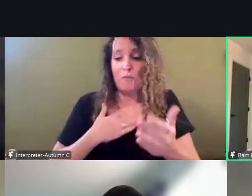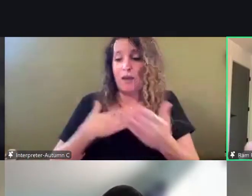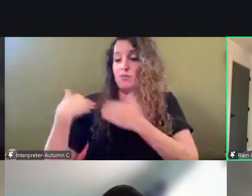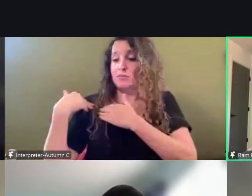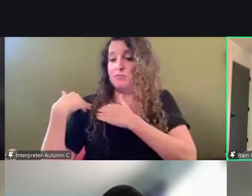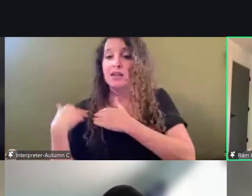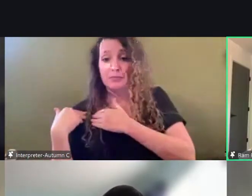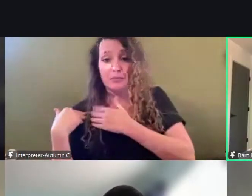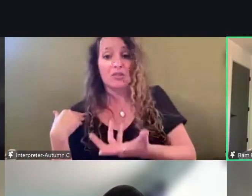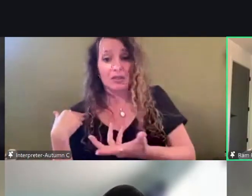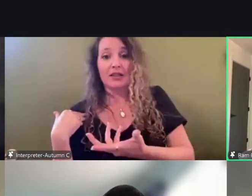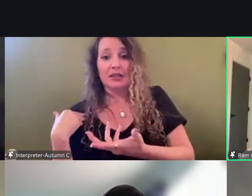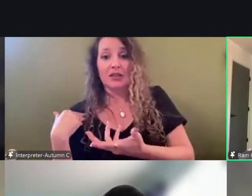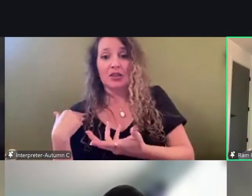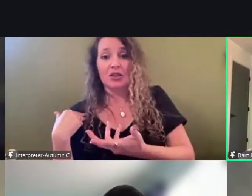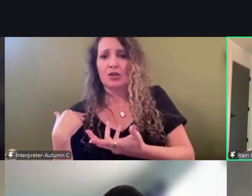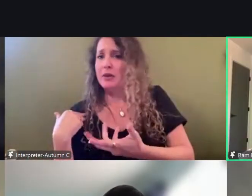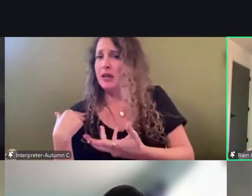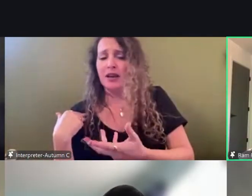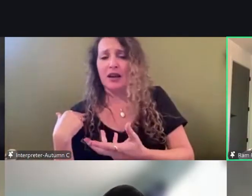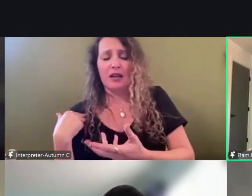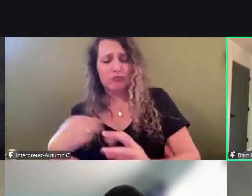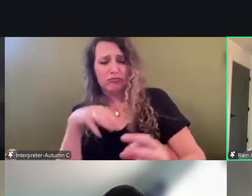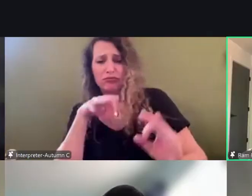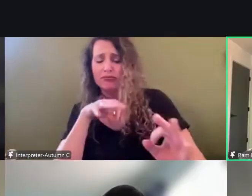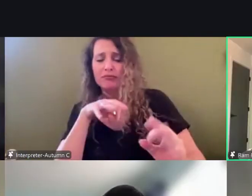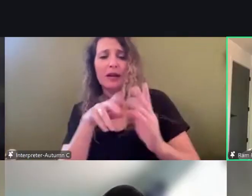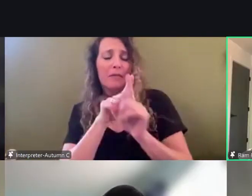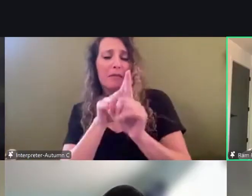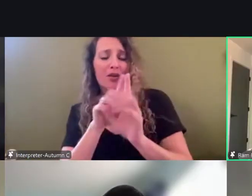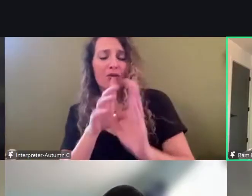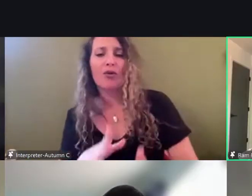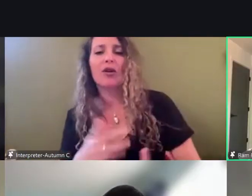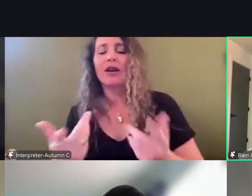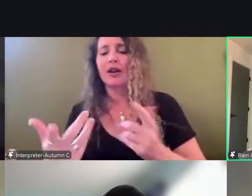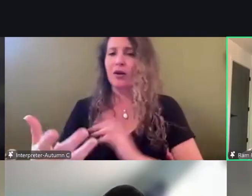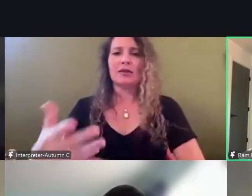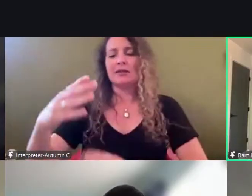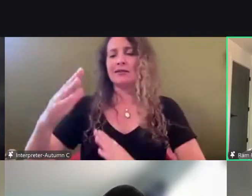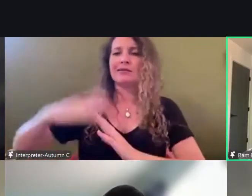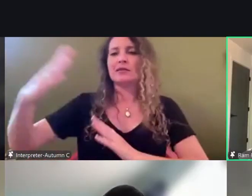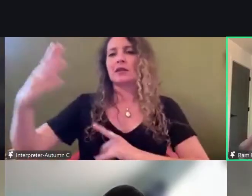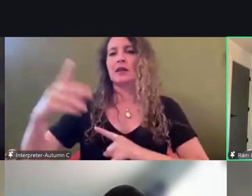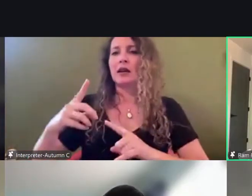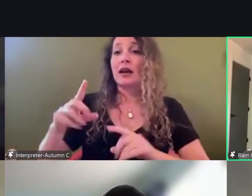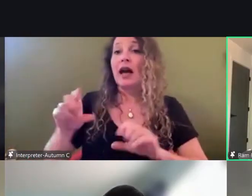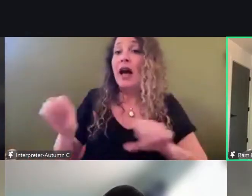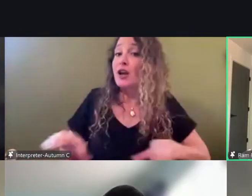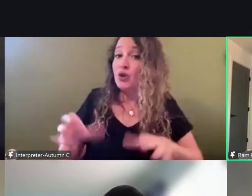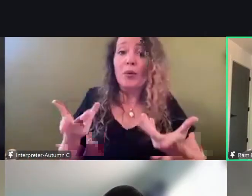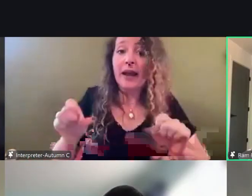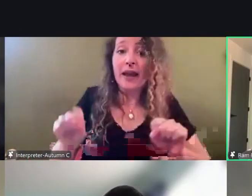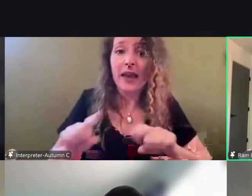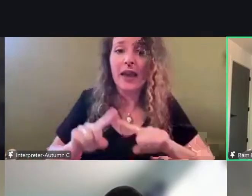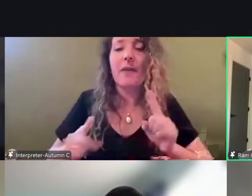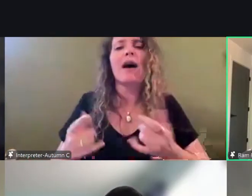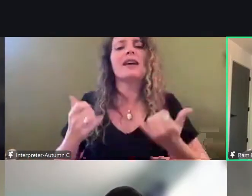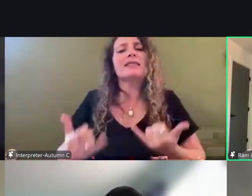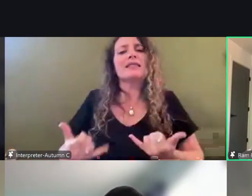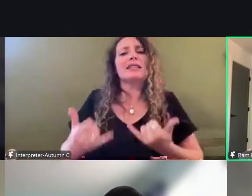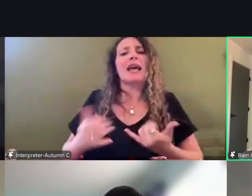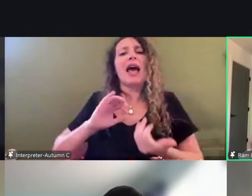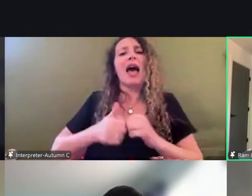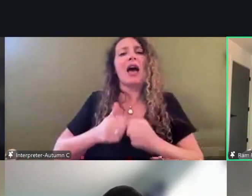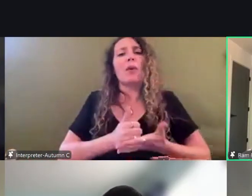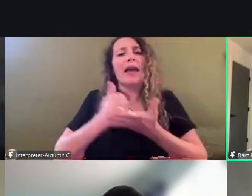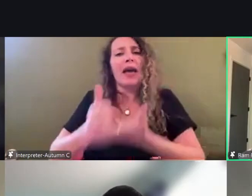be an excellent mentor. And obviously, I'm going to do what I can, but how do we today, tomorrow, help change the system so that